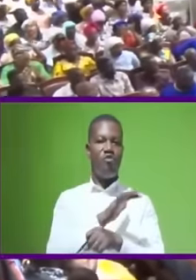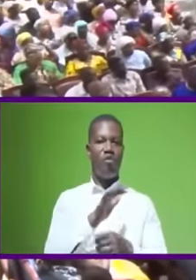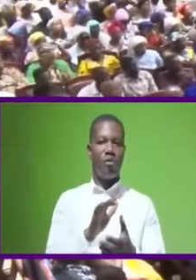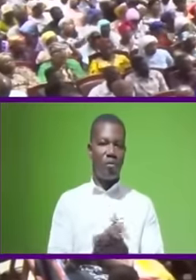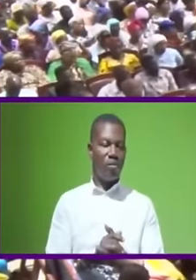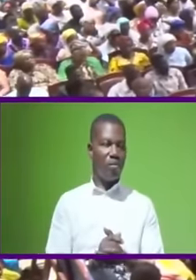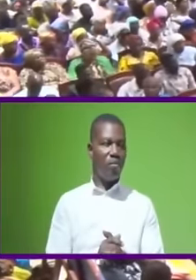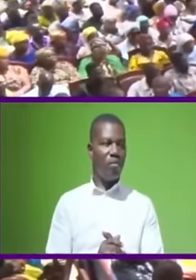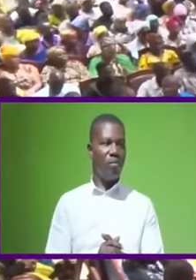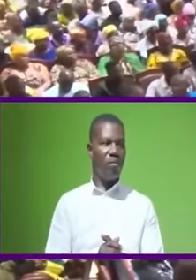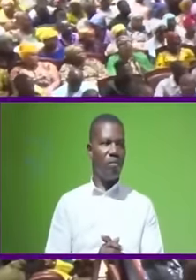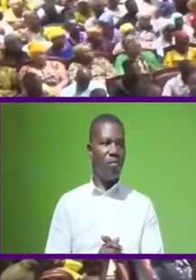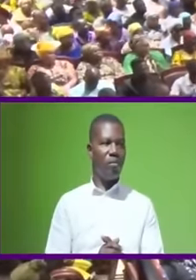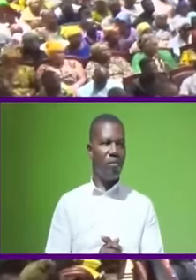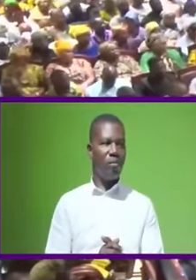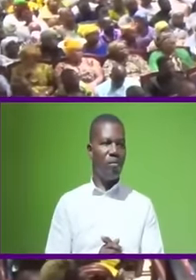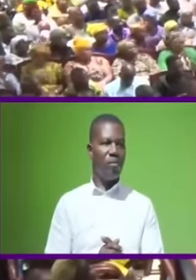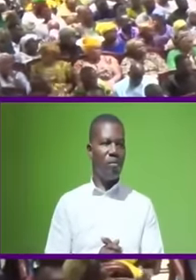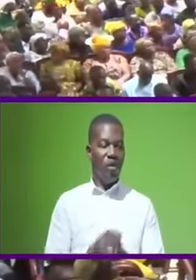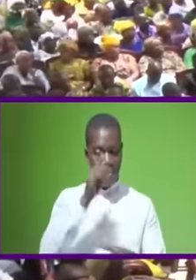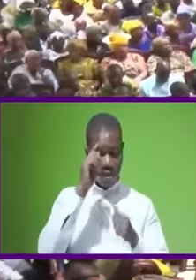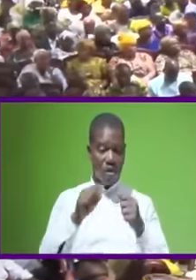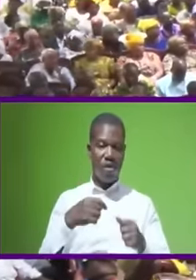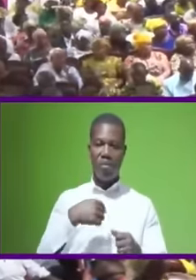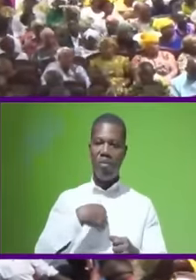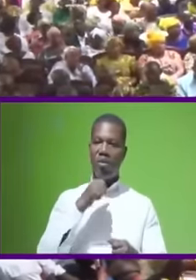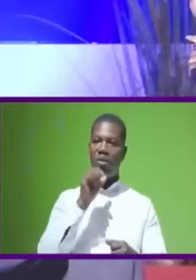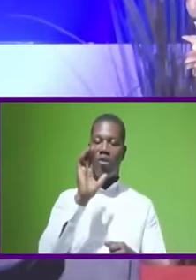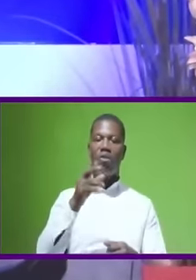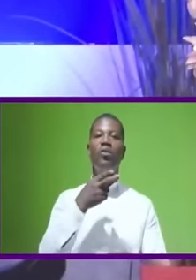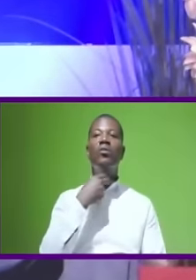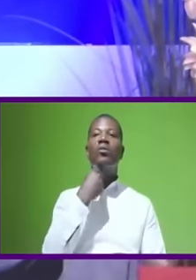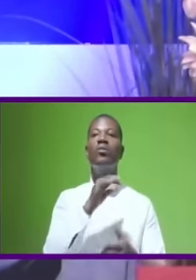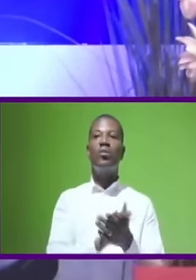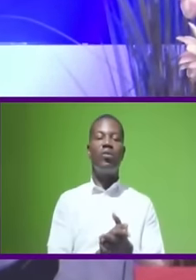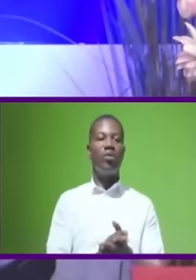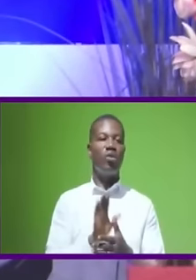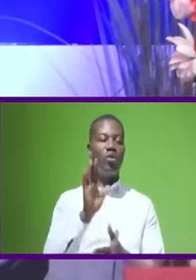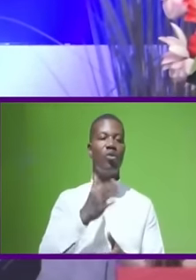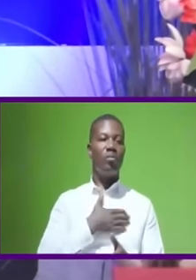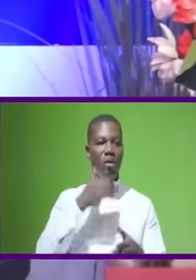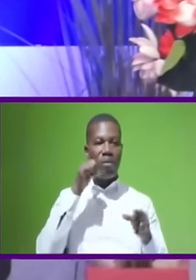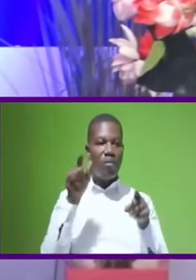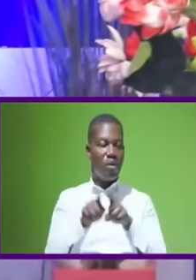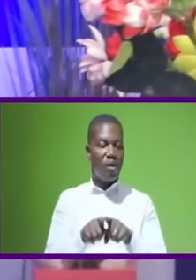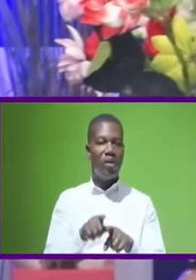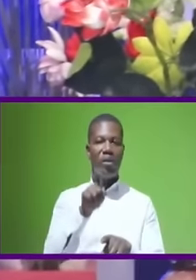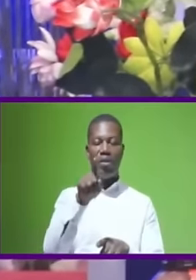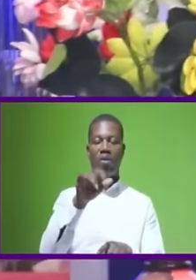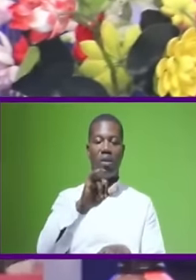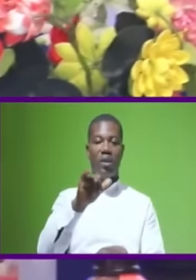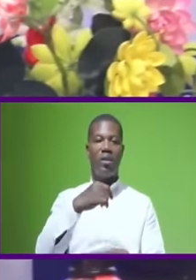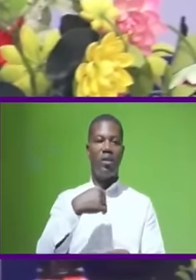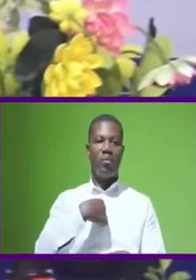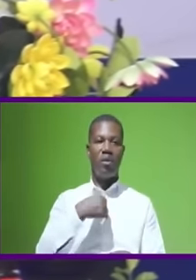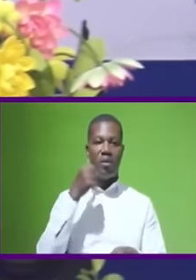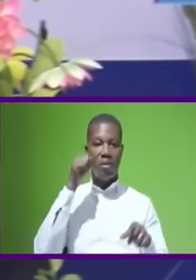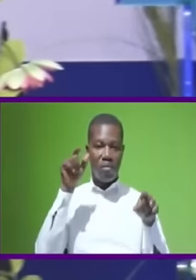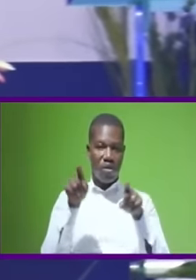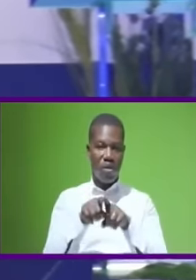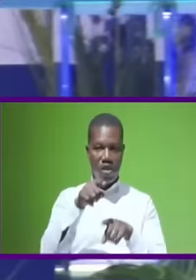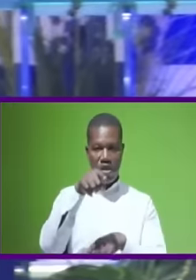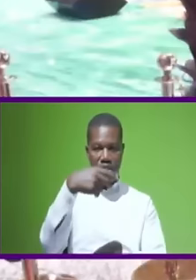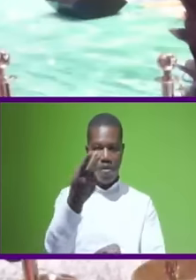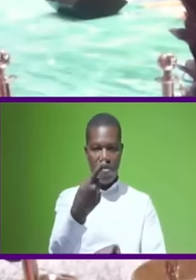Amen. If you say me now suffer, me ye unuya now so so nya master, but so ye mean so me. This is because I'm not